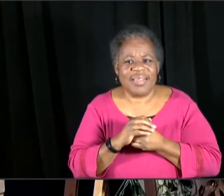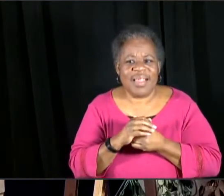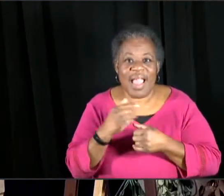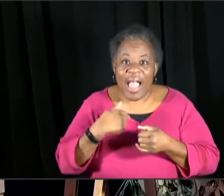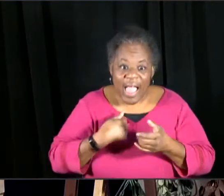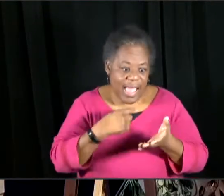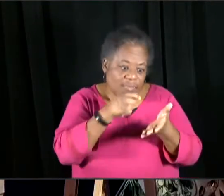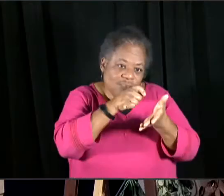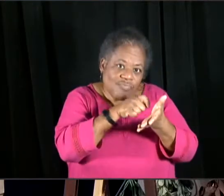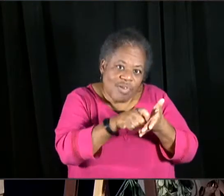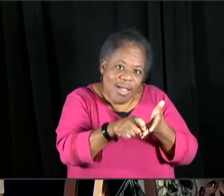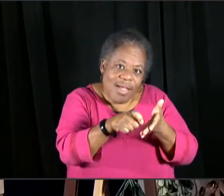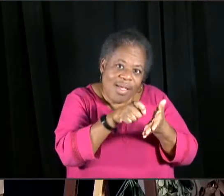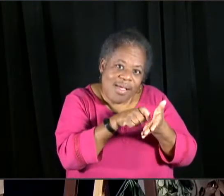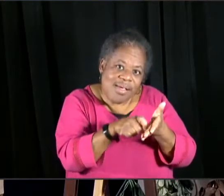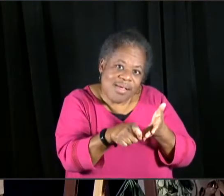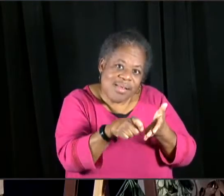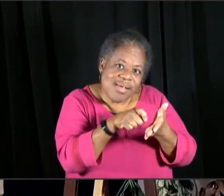I'm writing this down